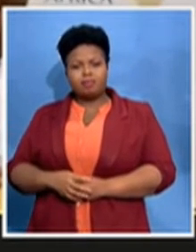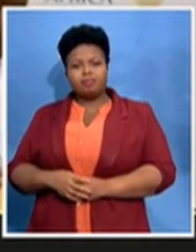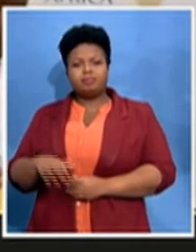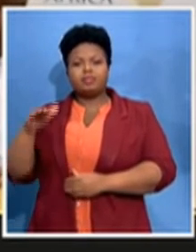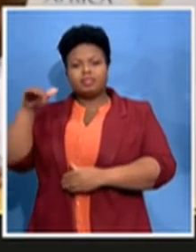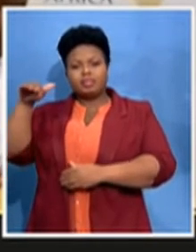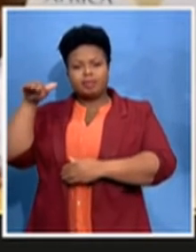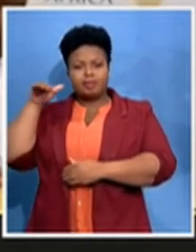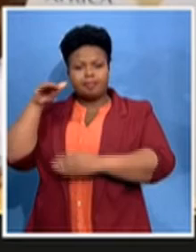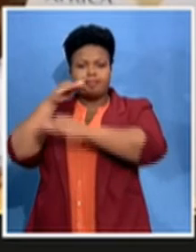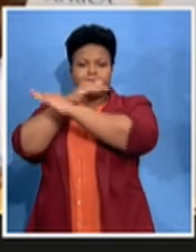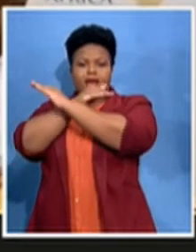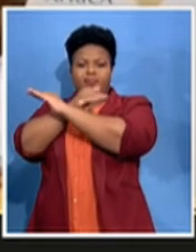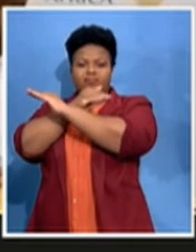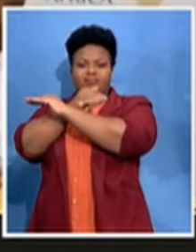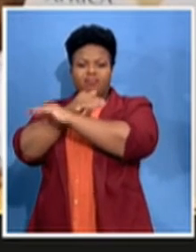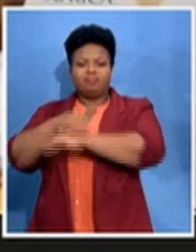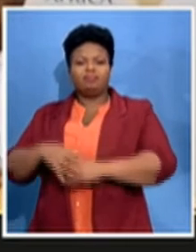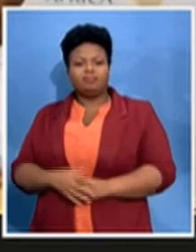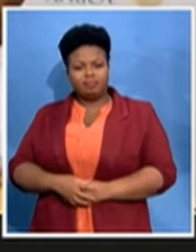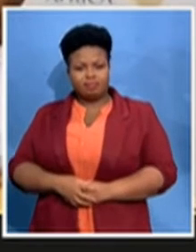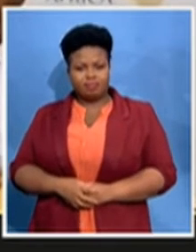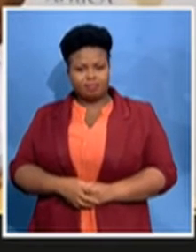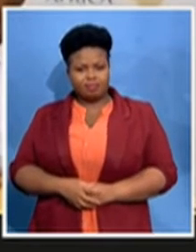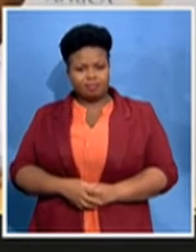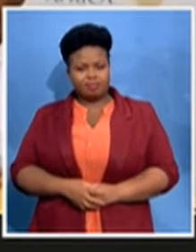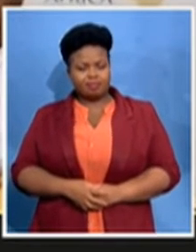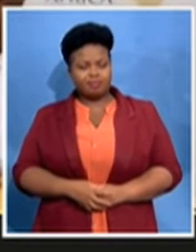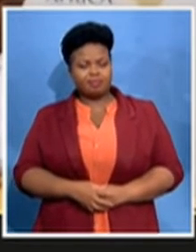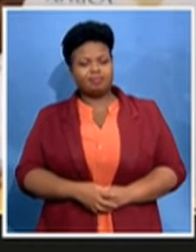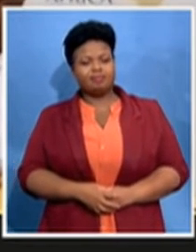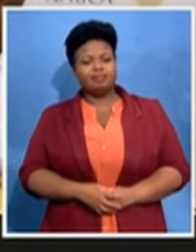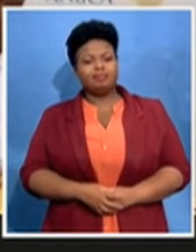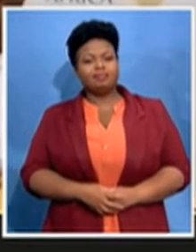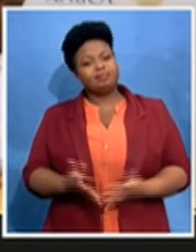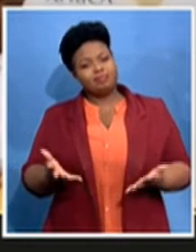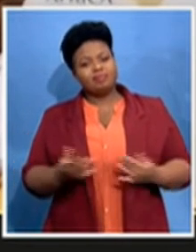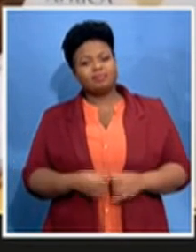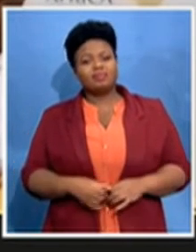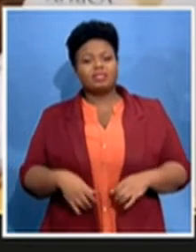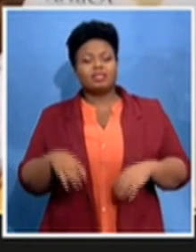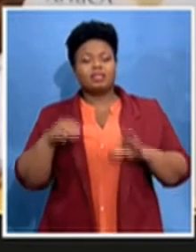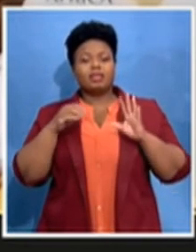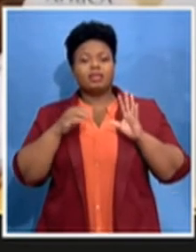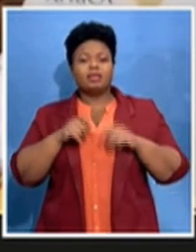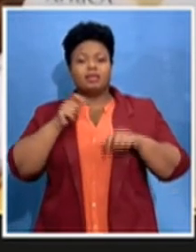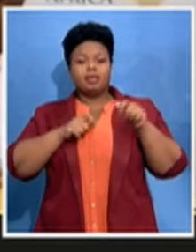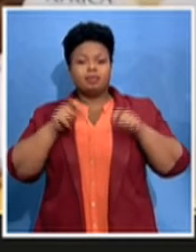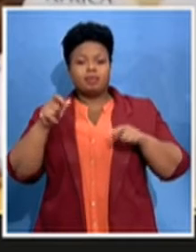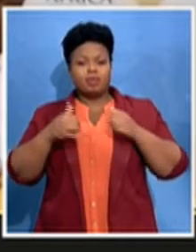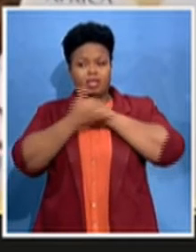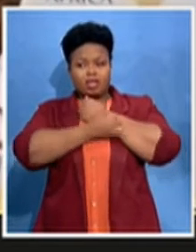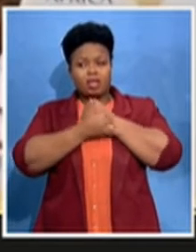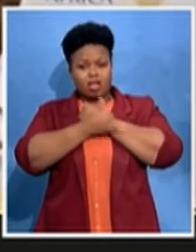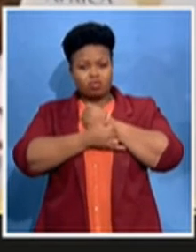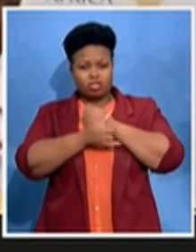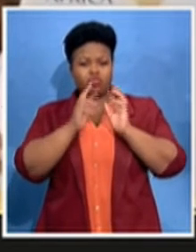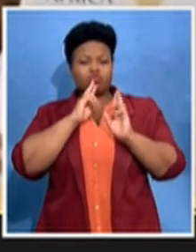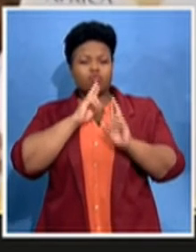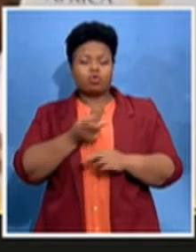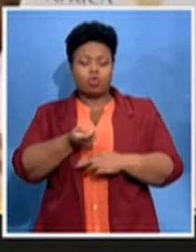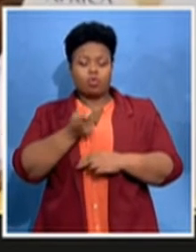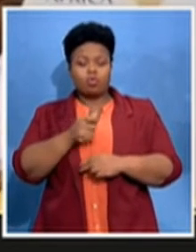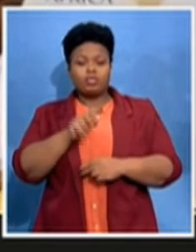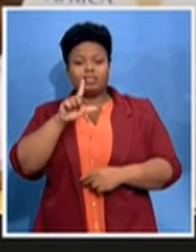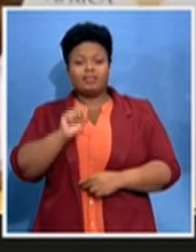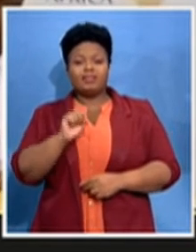So in terms of the number of countries that are reporting close to 70% of the total caseloads,